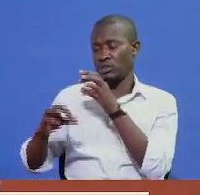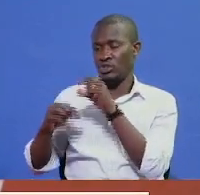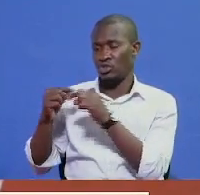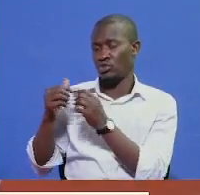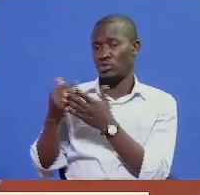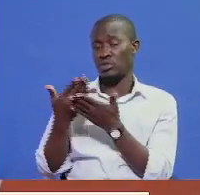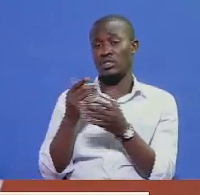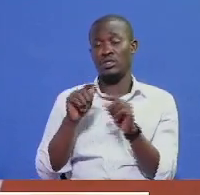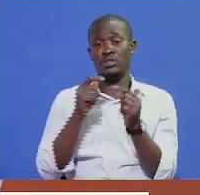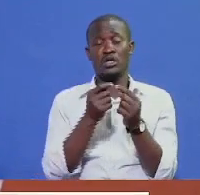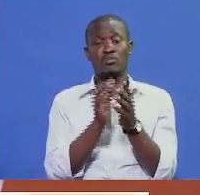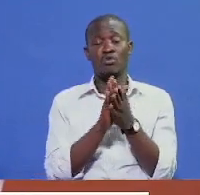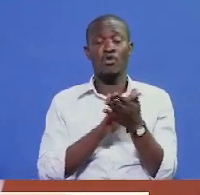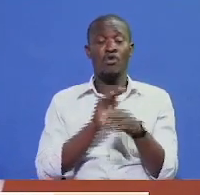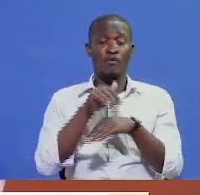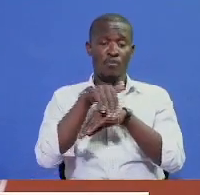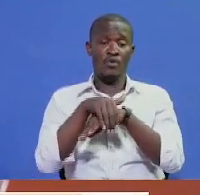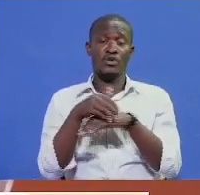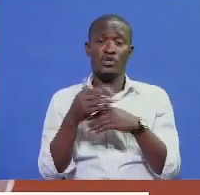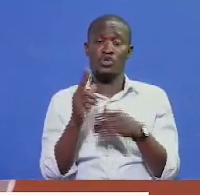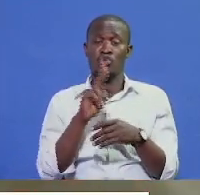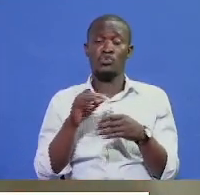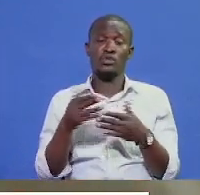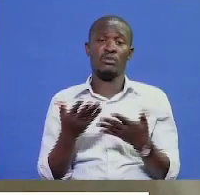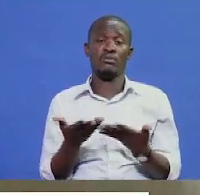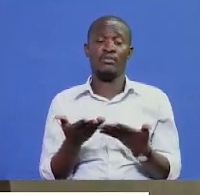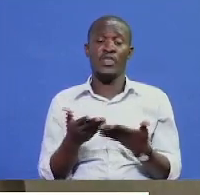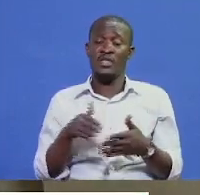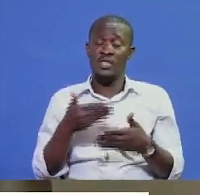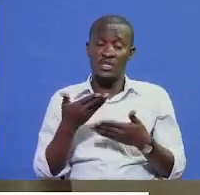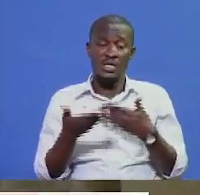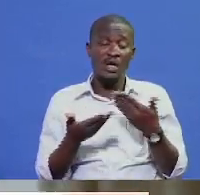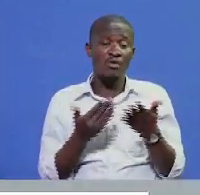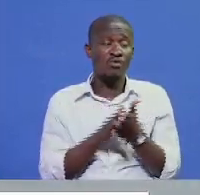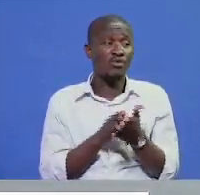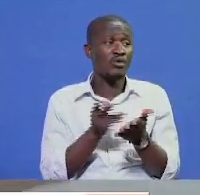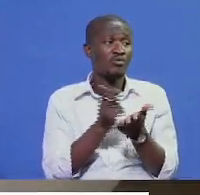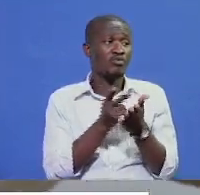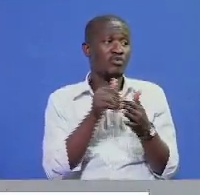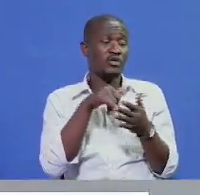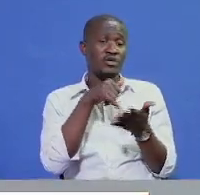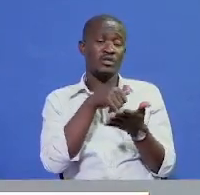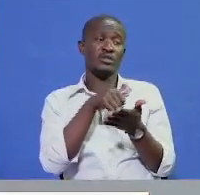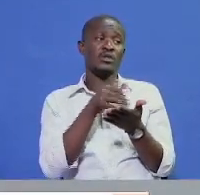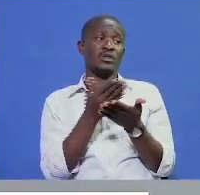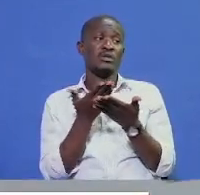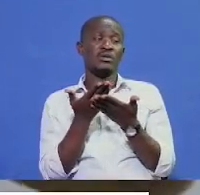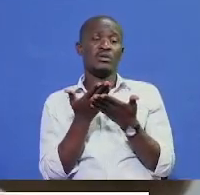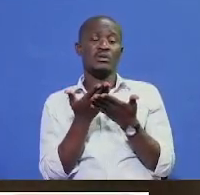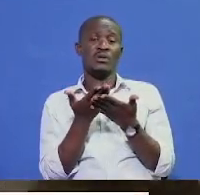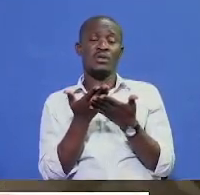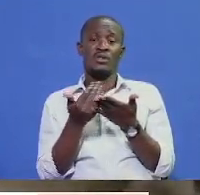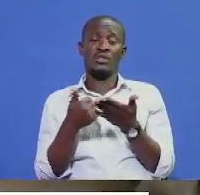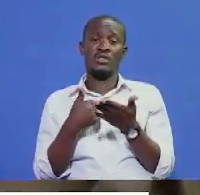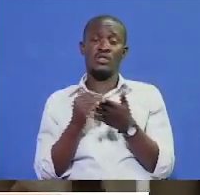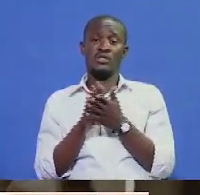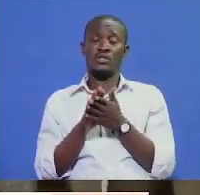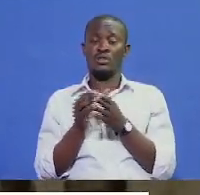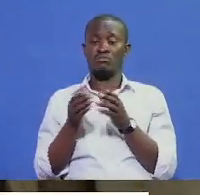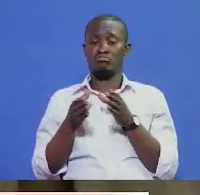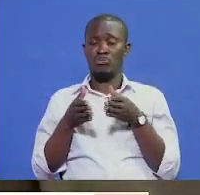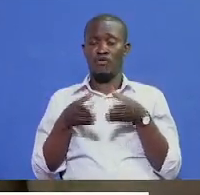hii ya sodo inatumika vipi? So this is how you're going to insert it from here. So this is my vaginal